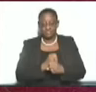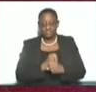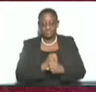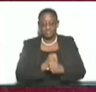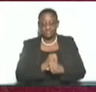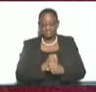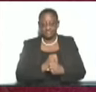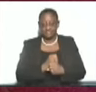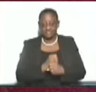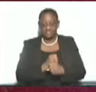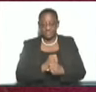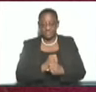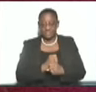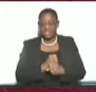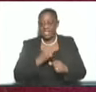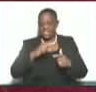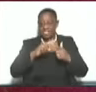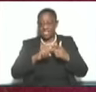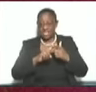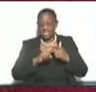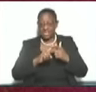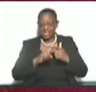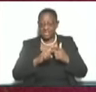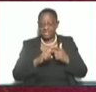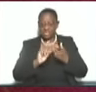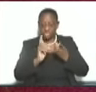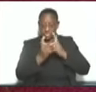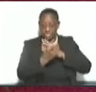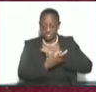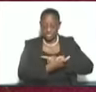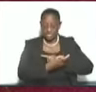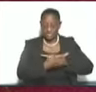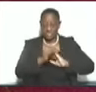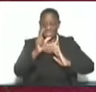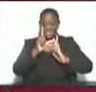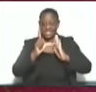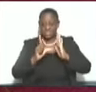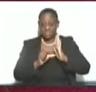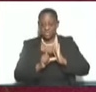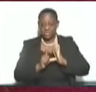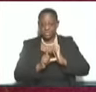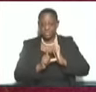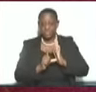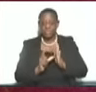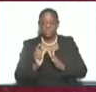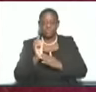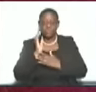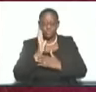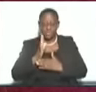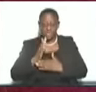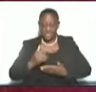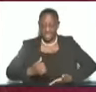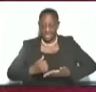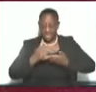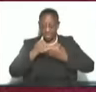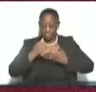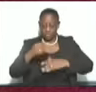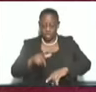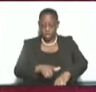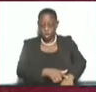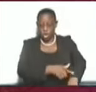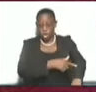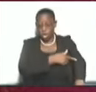Amendments to existing legislation will be proposed to prevent the current